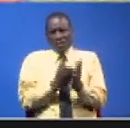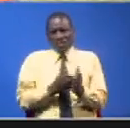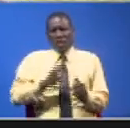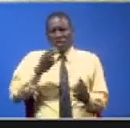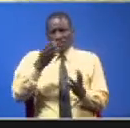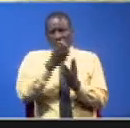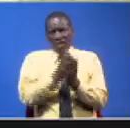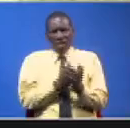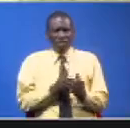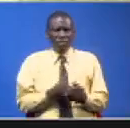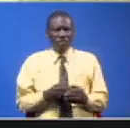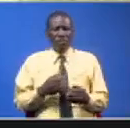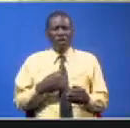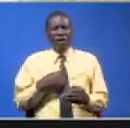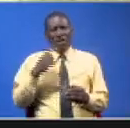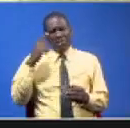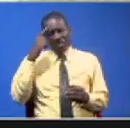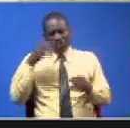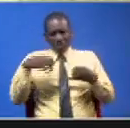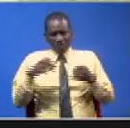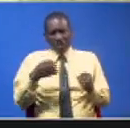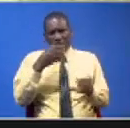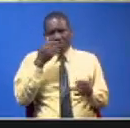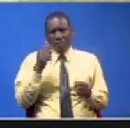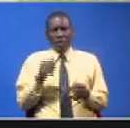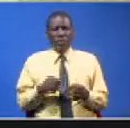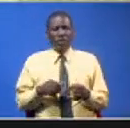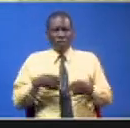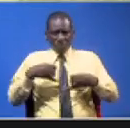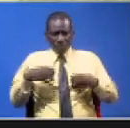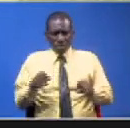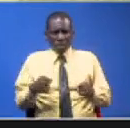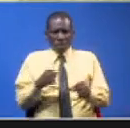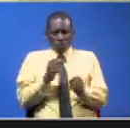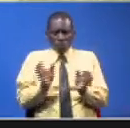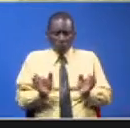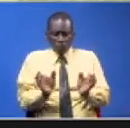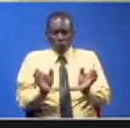half, I guess we tried a bit better. We tried to put them under pressure.